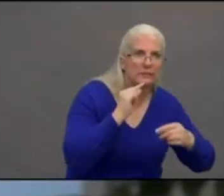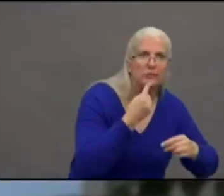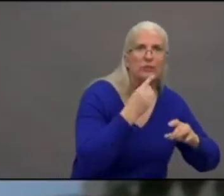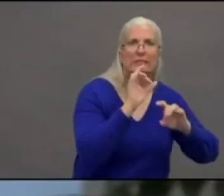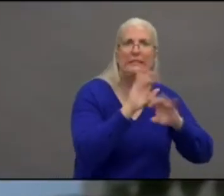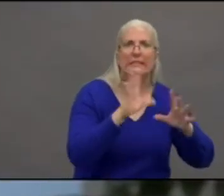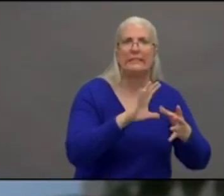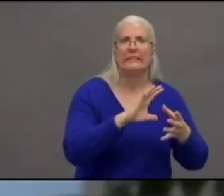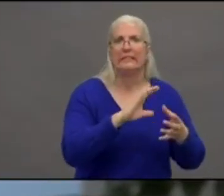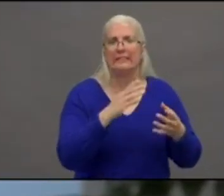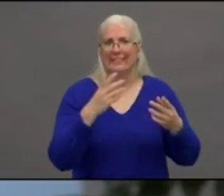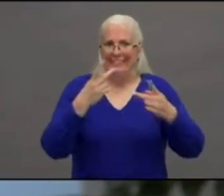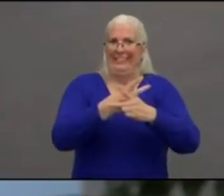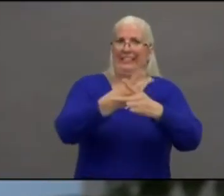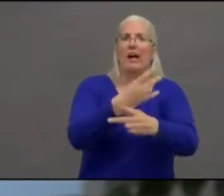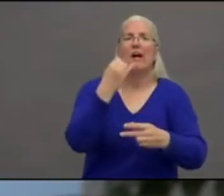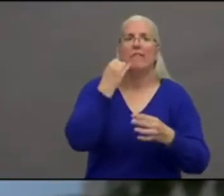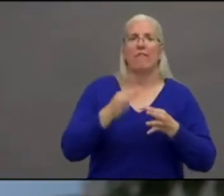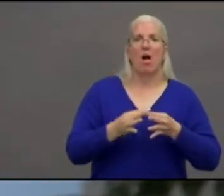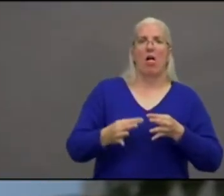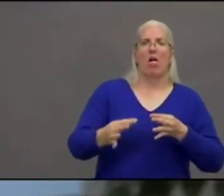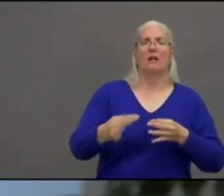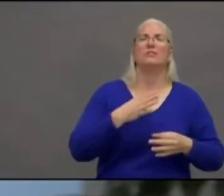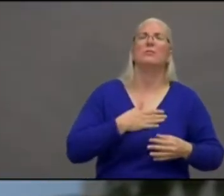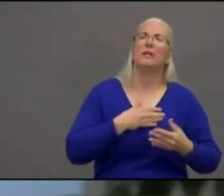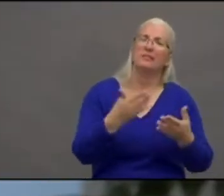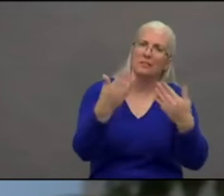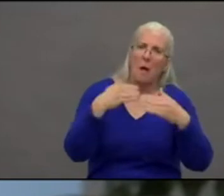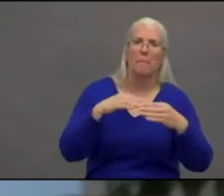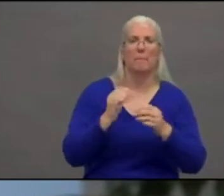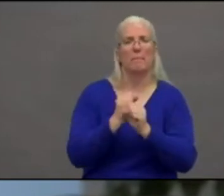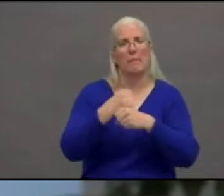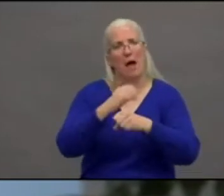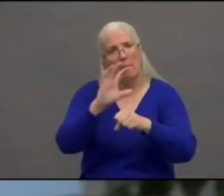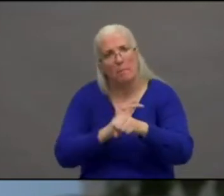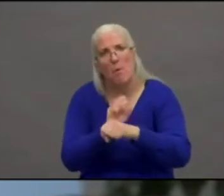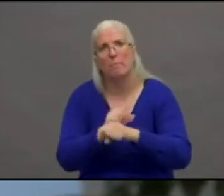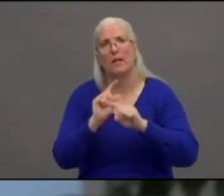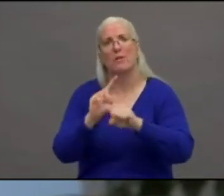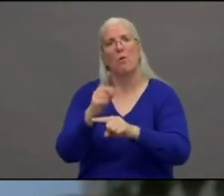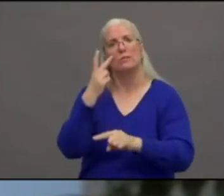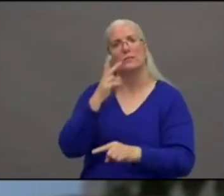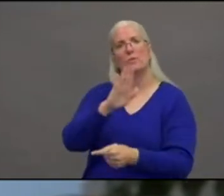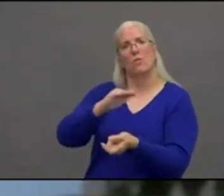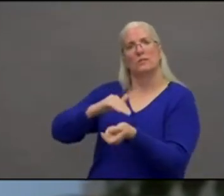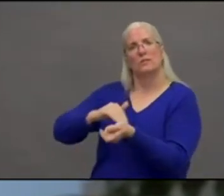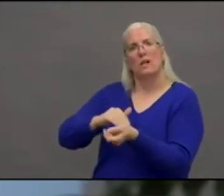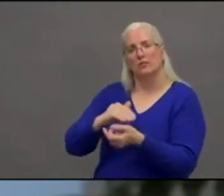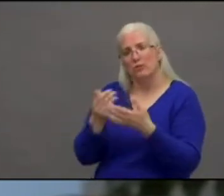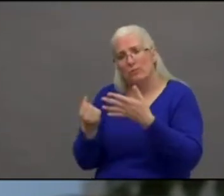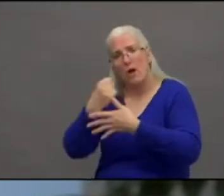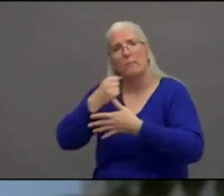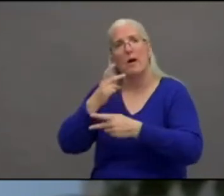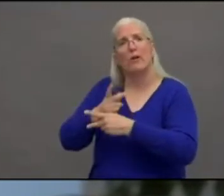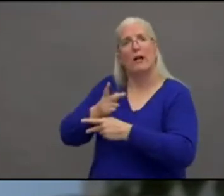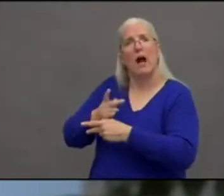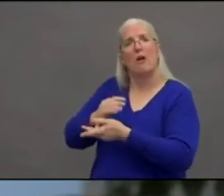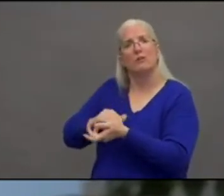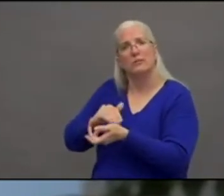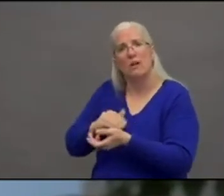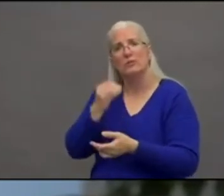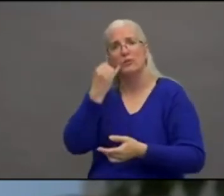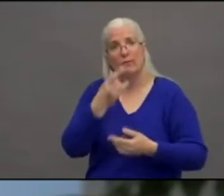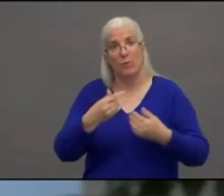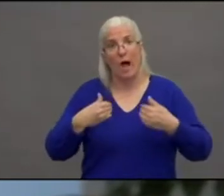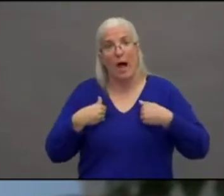to come and see their doctor, to make appointments, to go see their primary care providers. If you've had an appointment, if you had